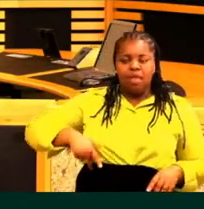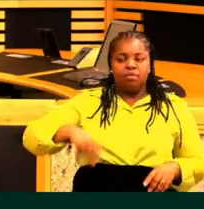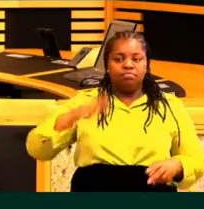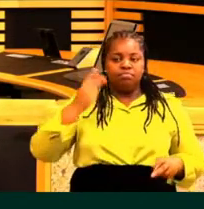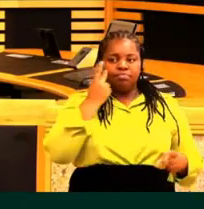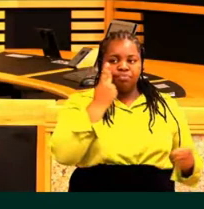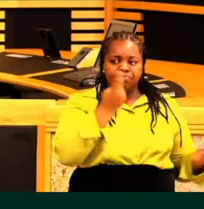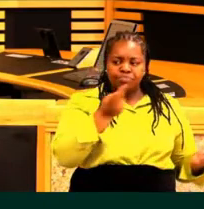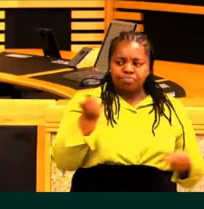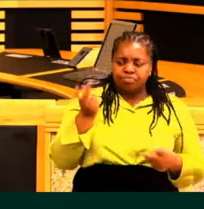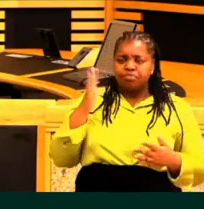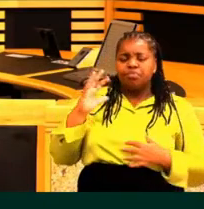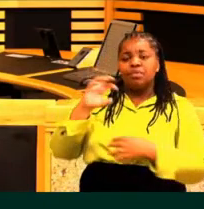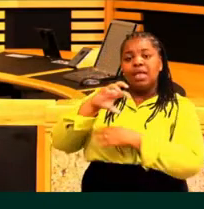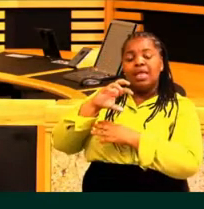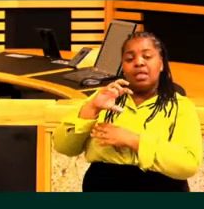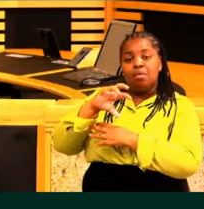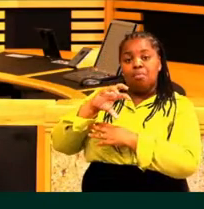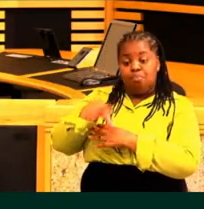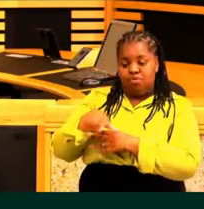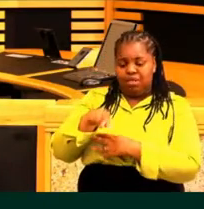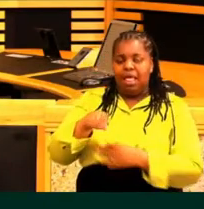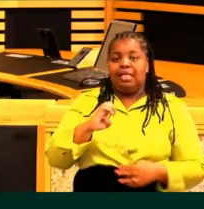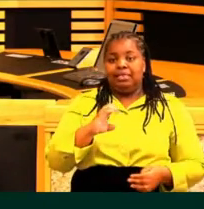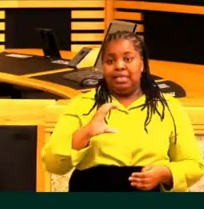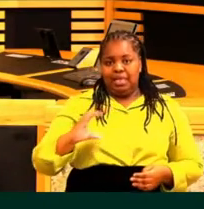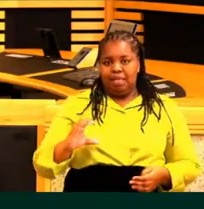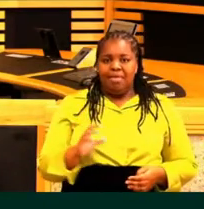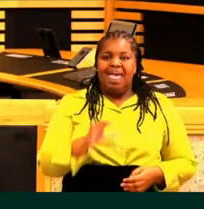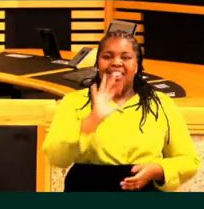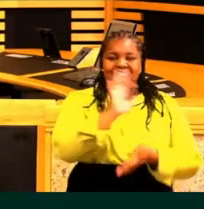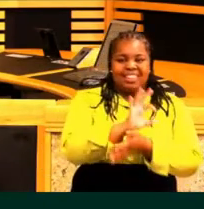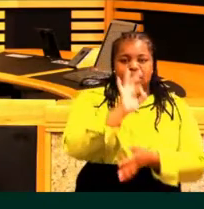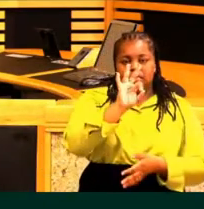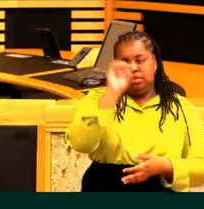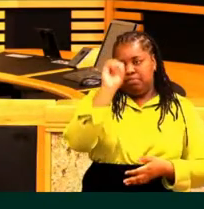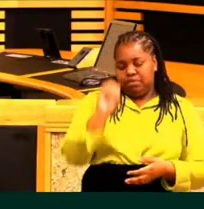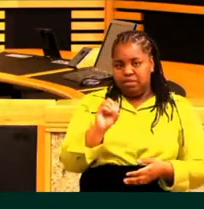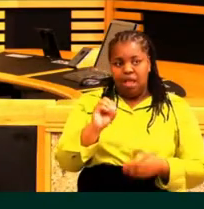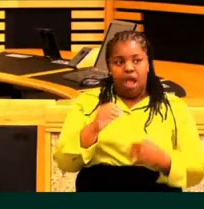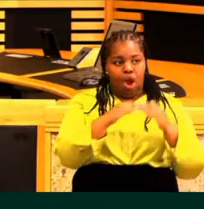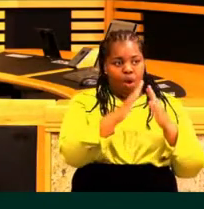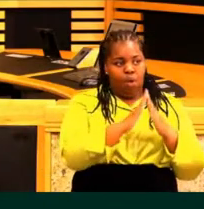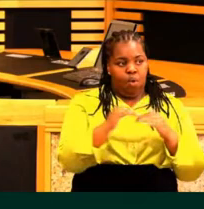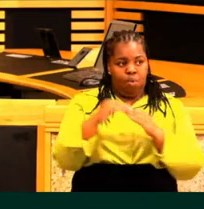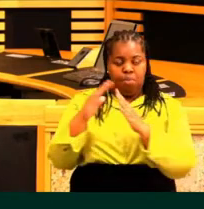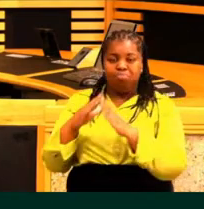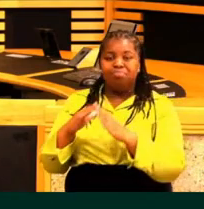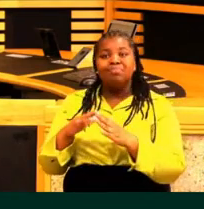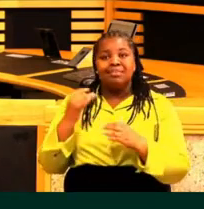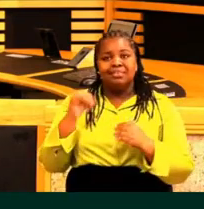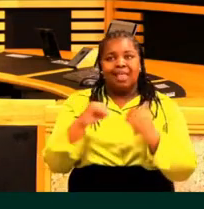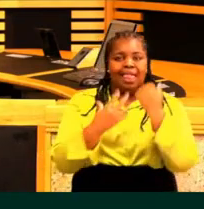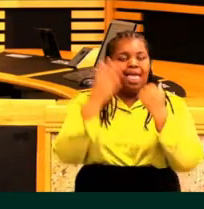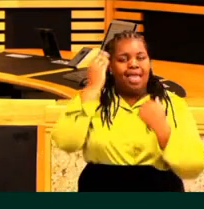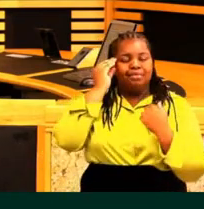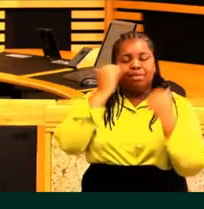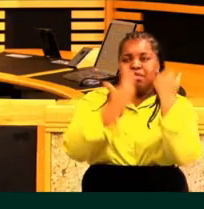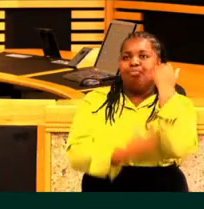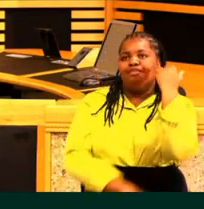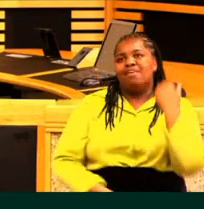reported that in the province of the Eastern Cape 13 of households are living in poverty